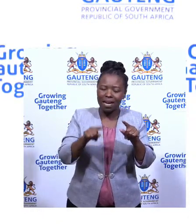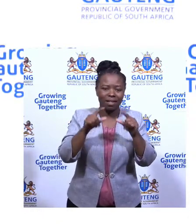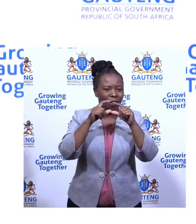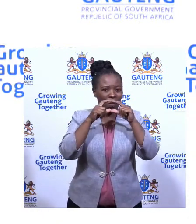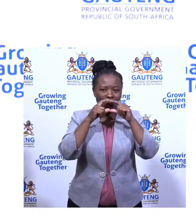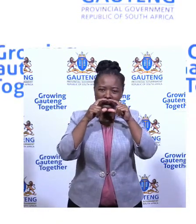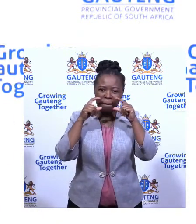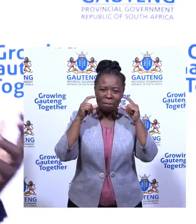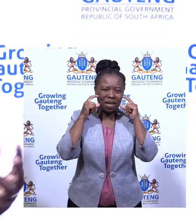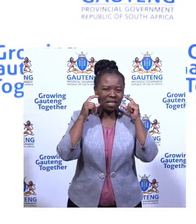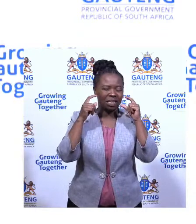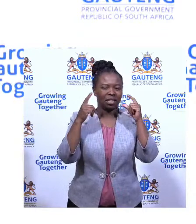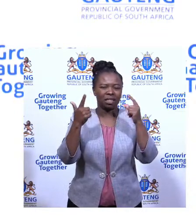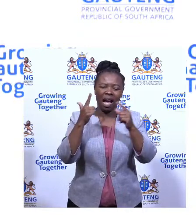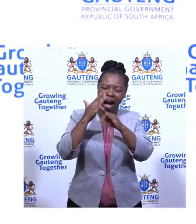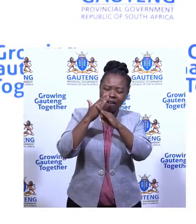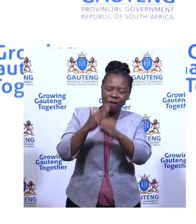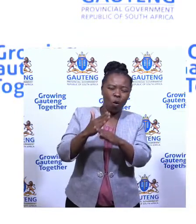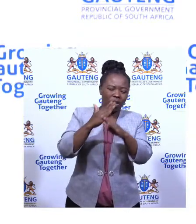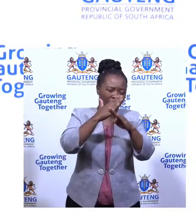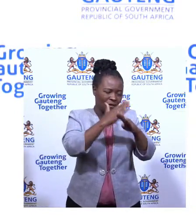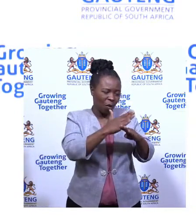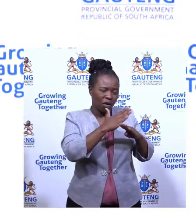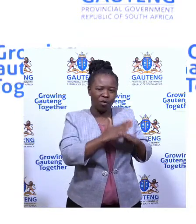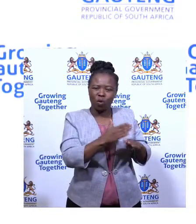by avoiding doing all the things.